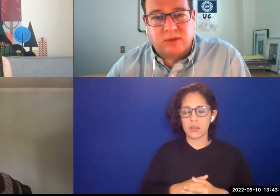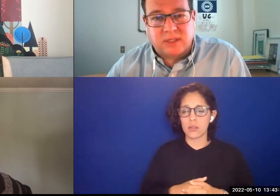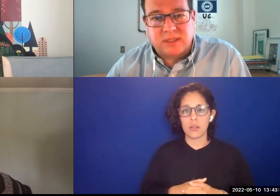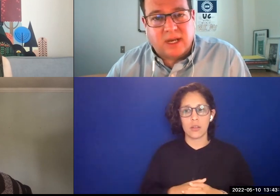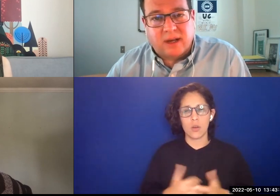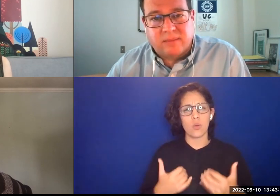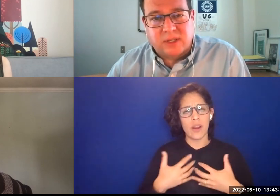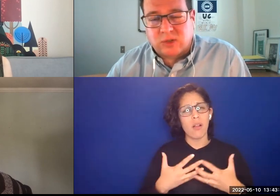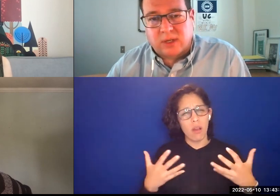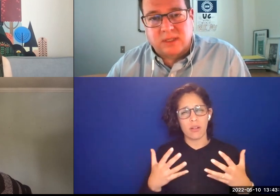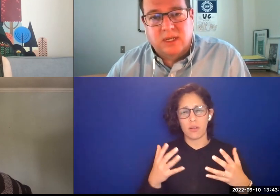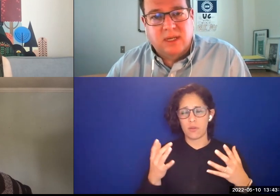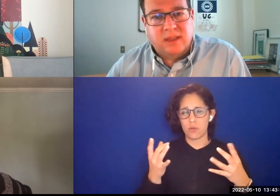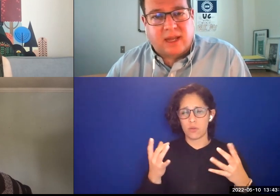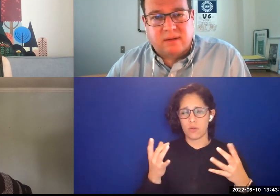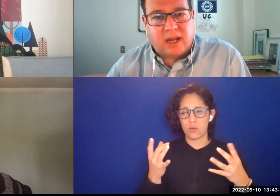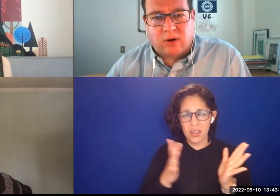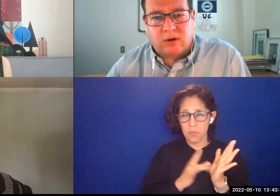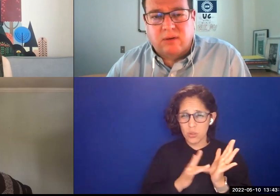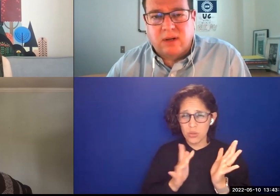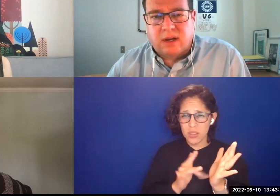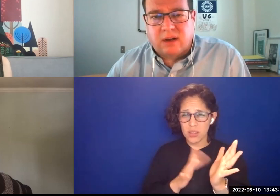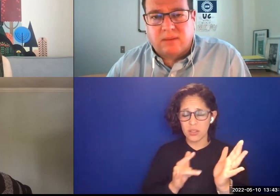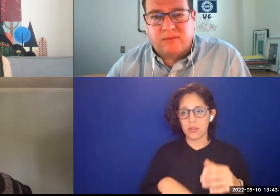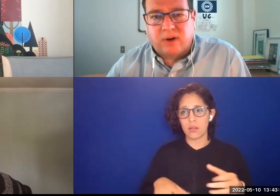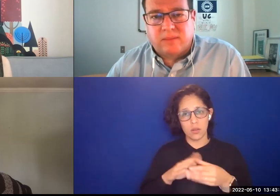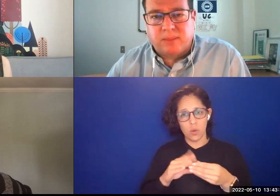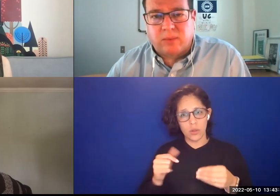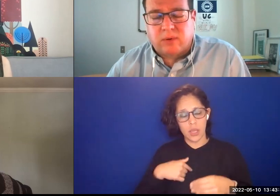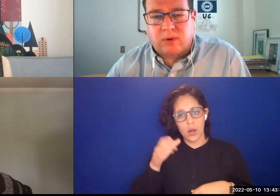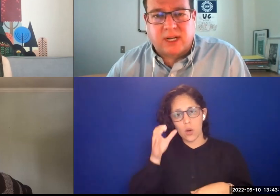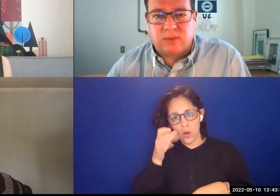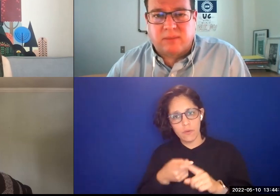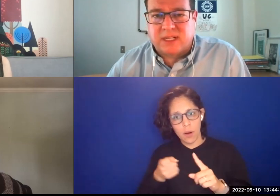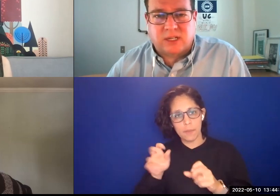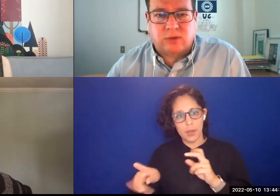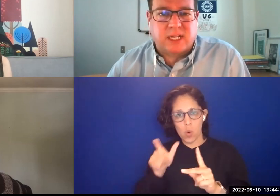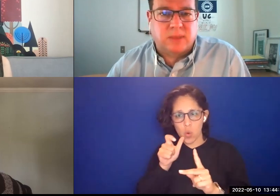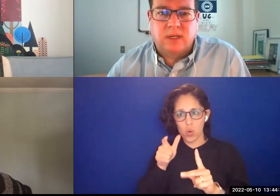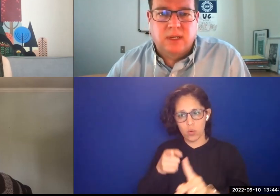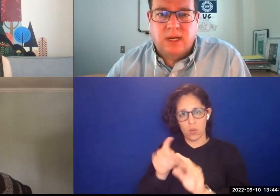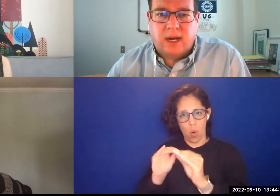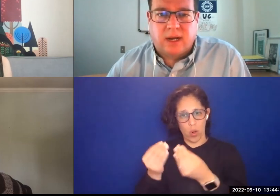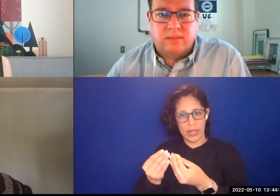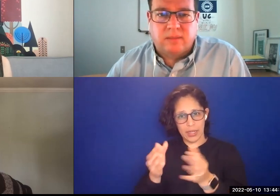kinds of abuses. The stories that I heard from people we were organizing with about sexual